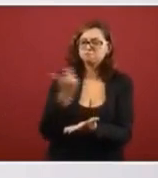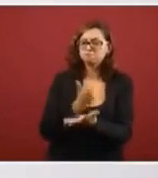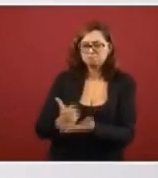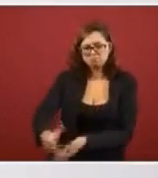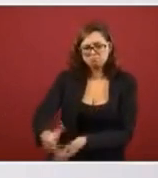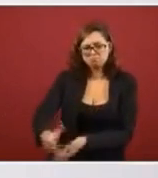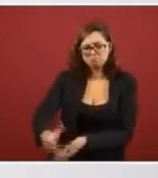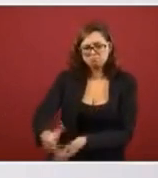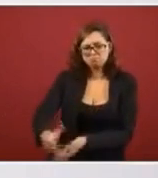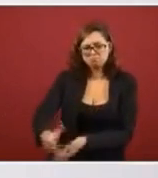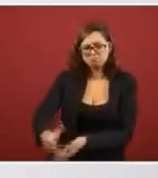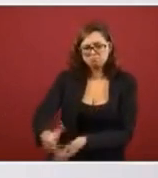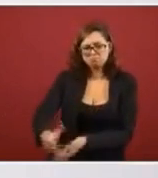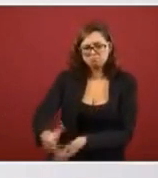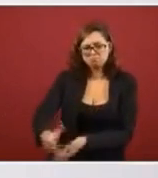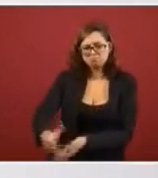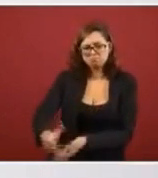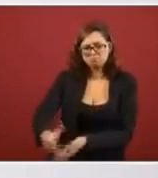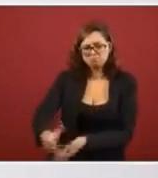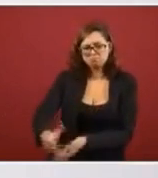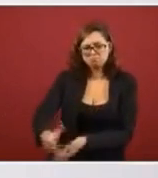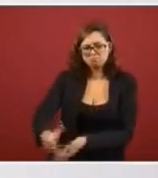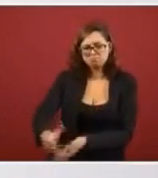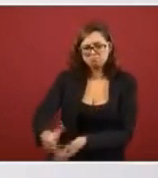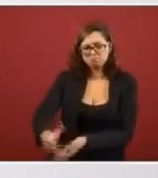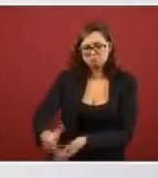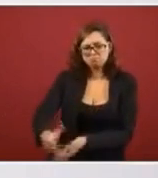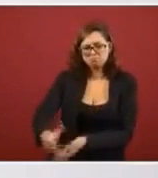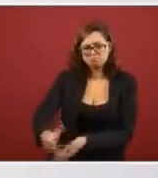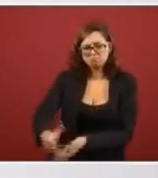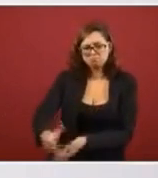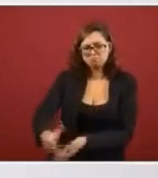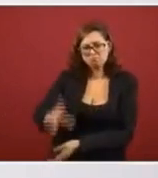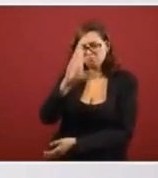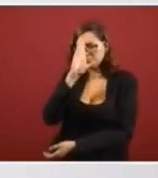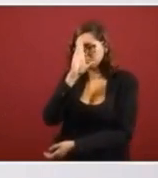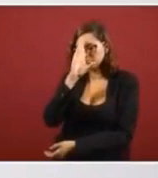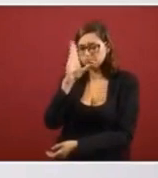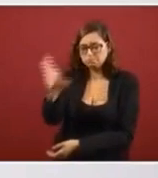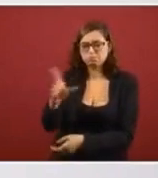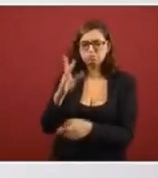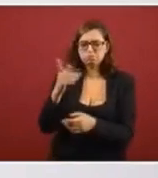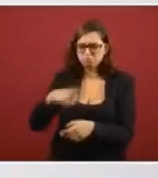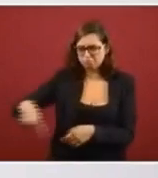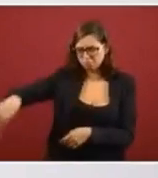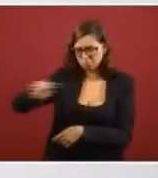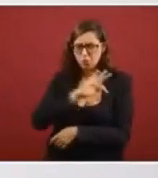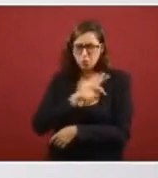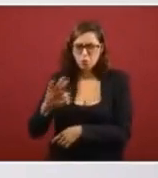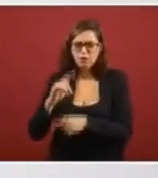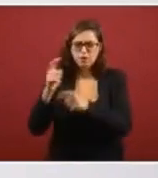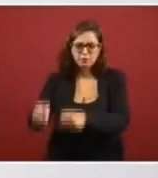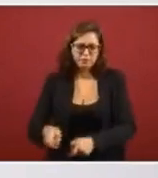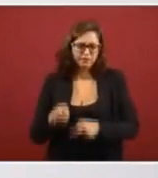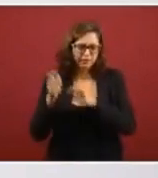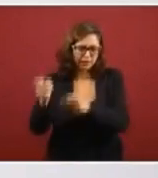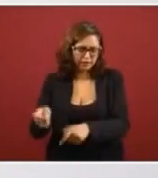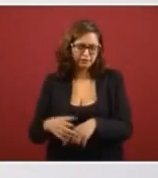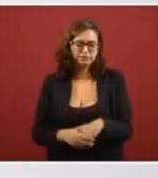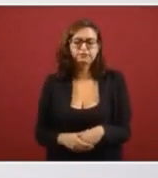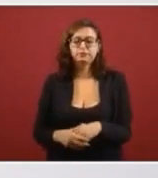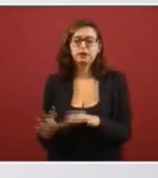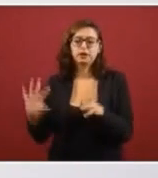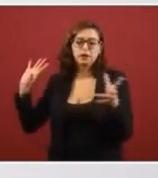and with direct economical assistance to the fishermen in